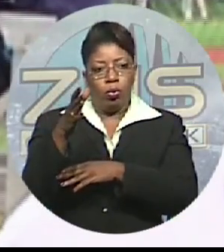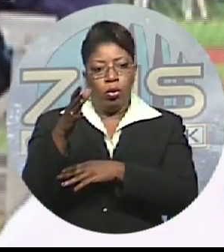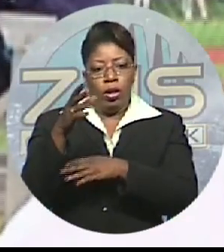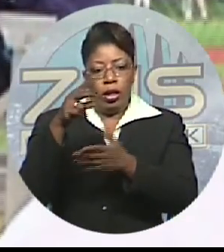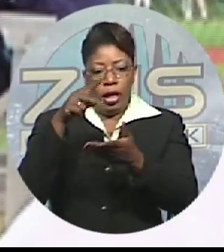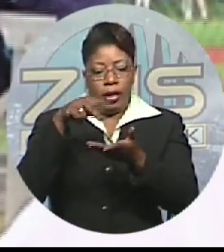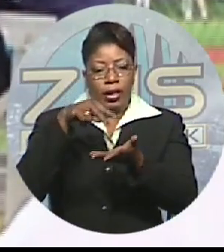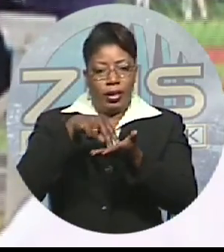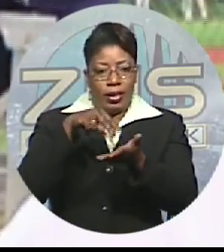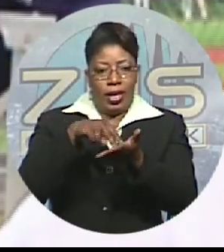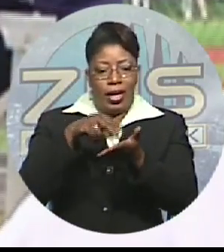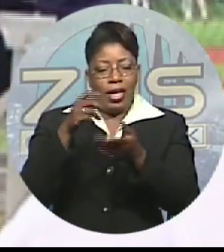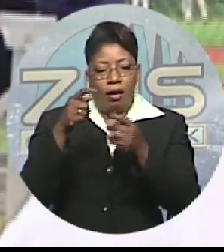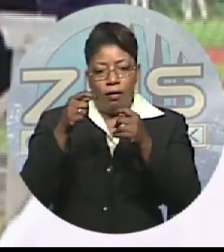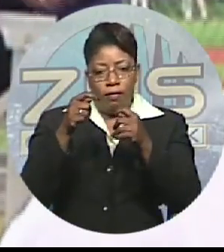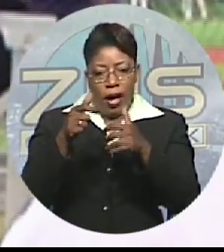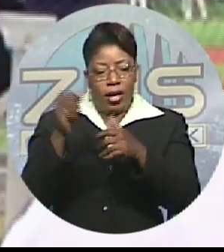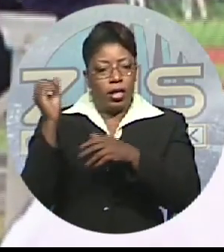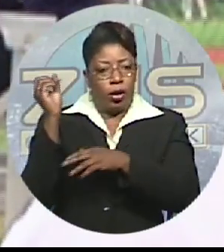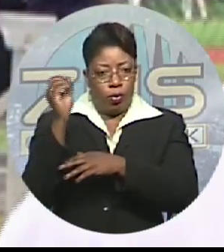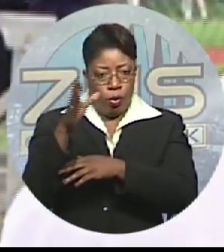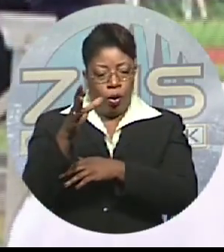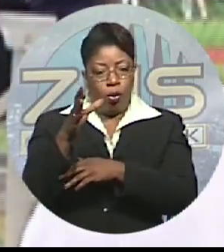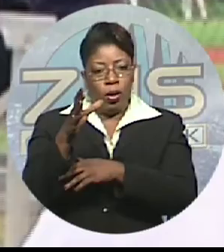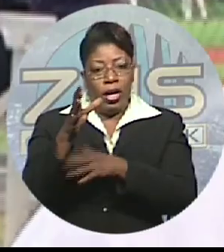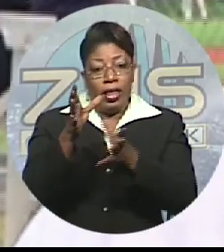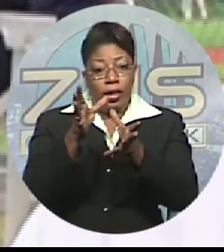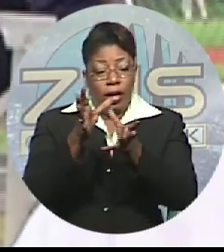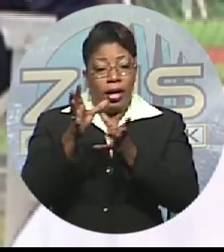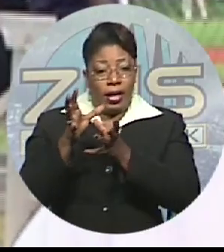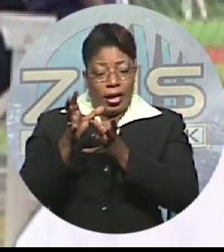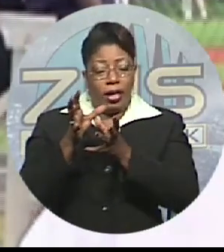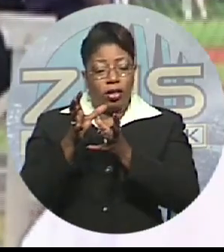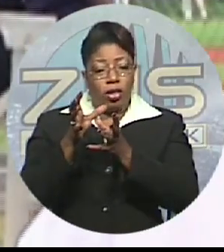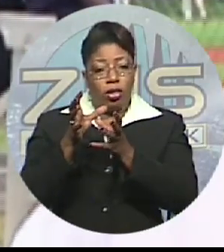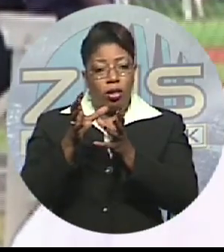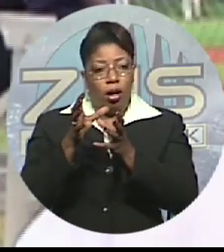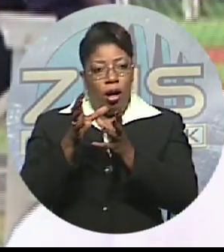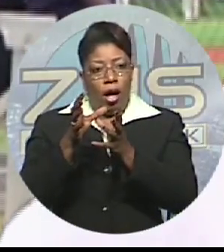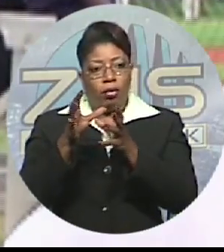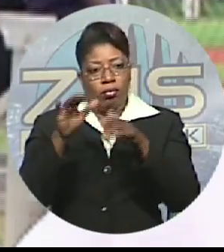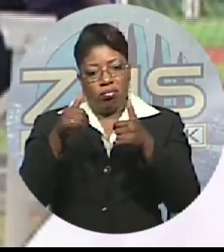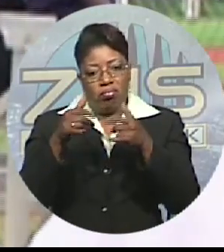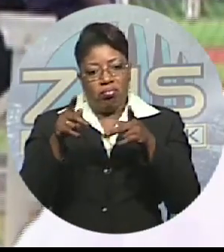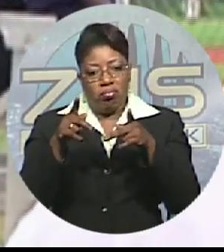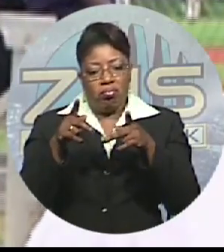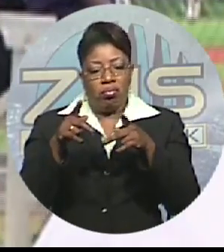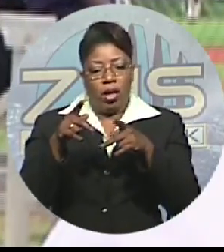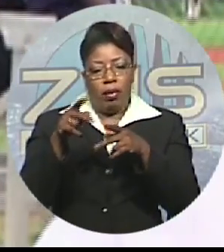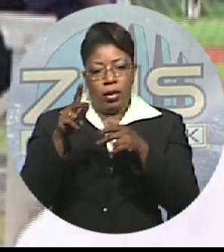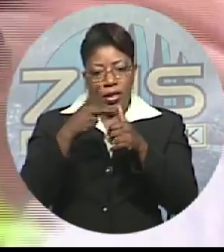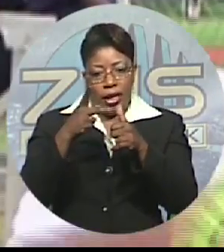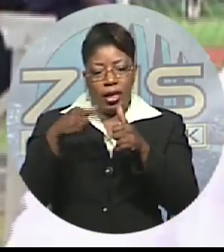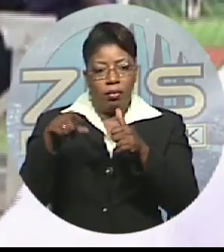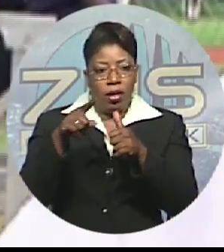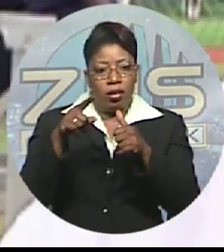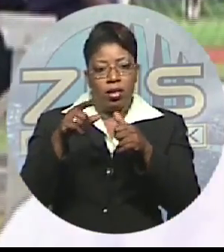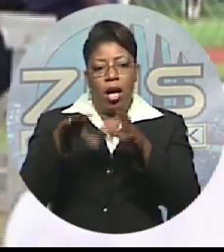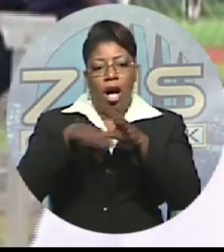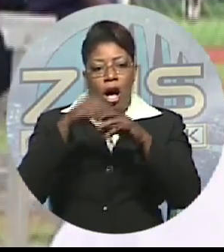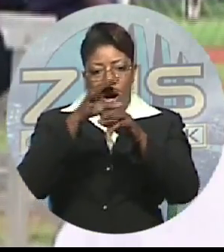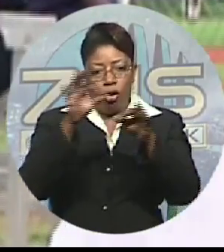we look how fast they throw, the catchers, how fast they throw from home plate, second base, outfield, how the